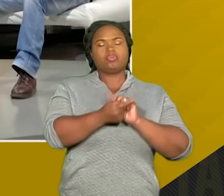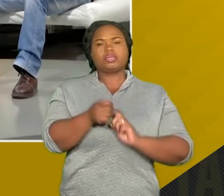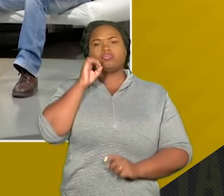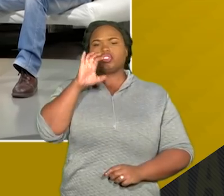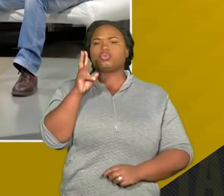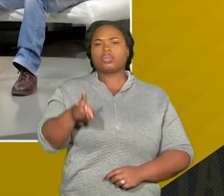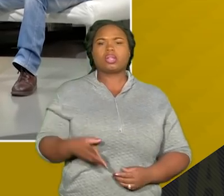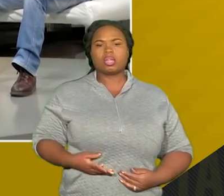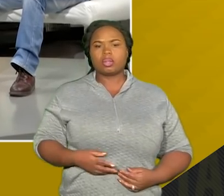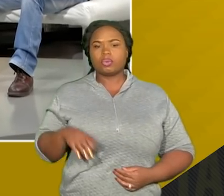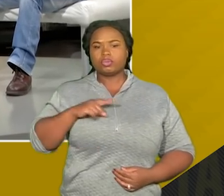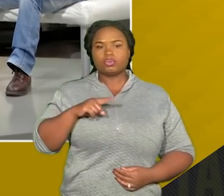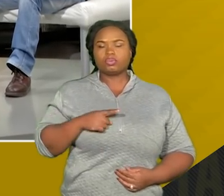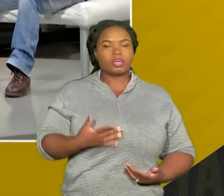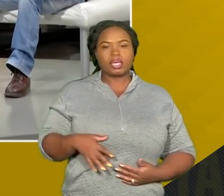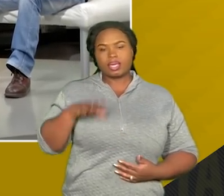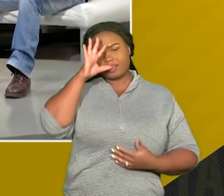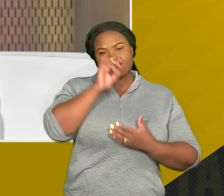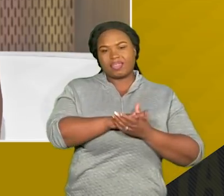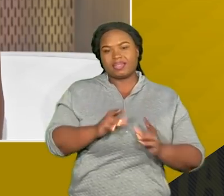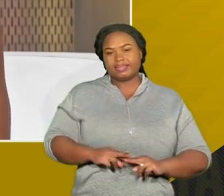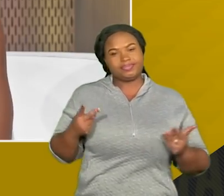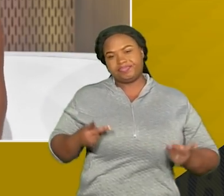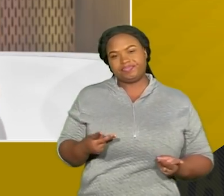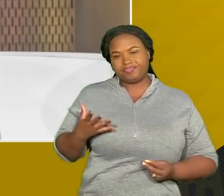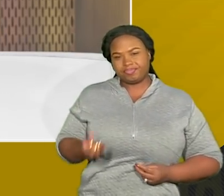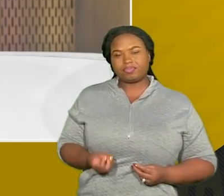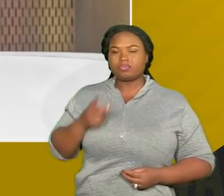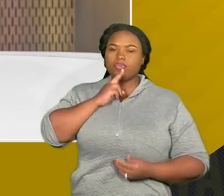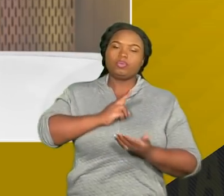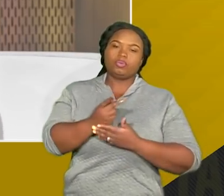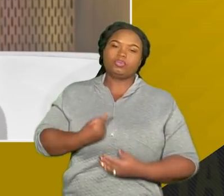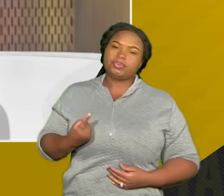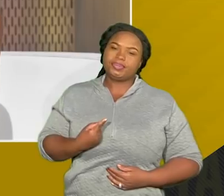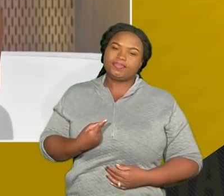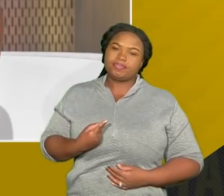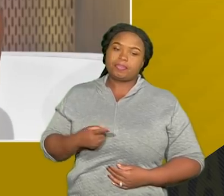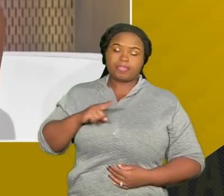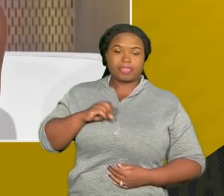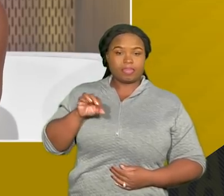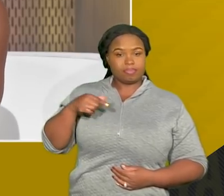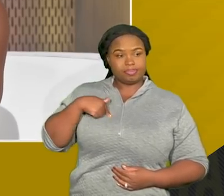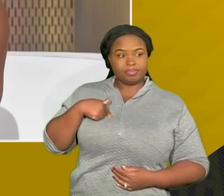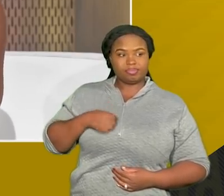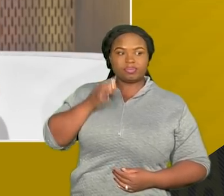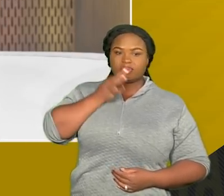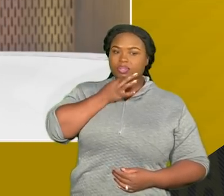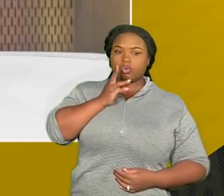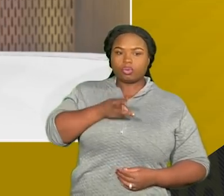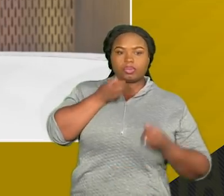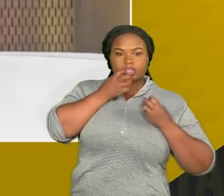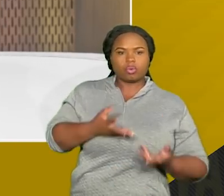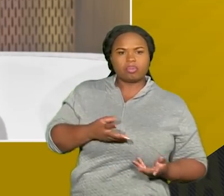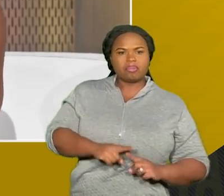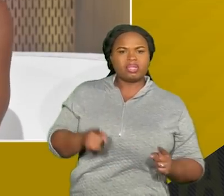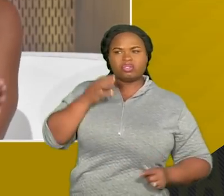can't do that. Yeah. Because our fates are not the same, you know. But be honest with yourself. If I tell you that utloba sangoma, but you've